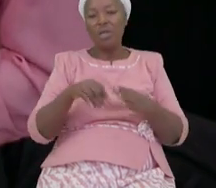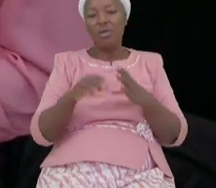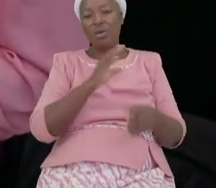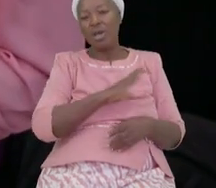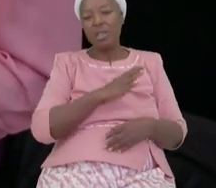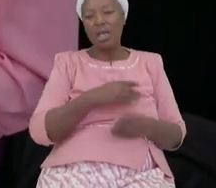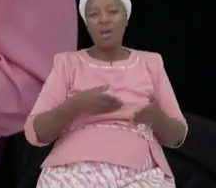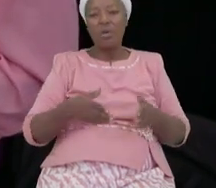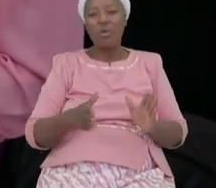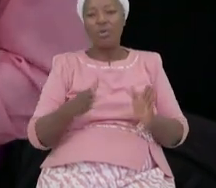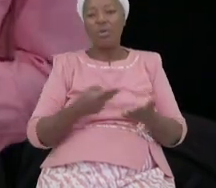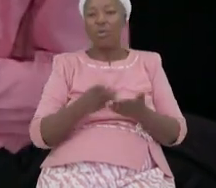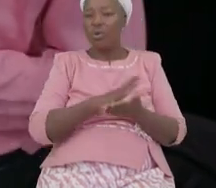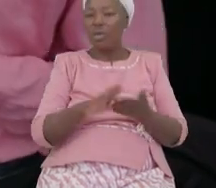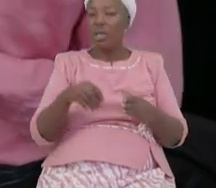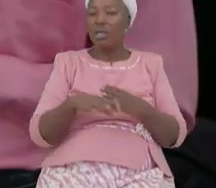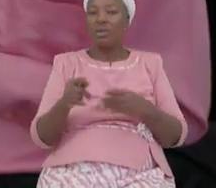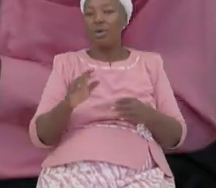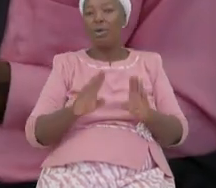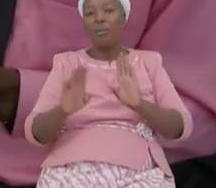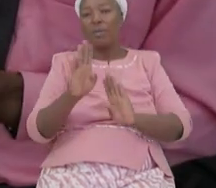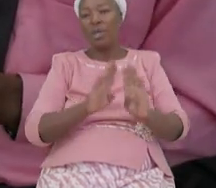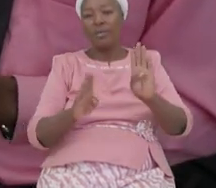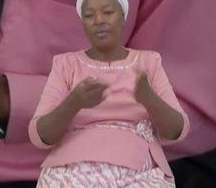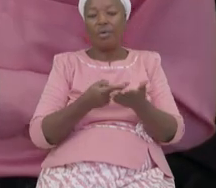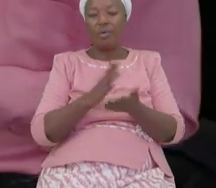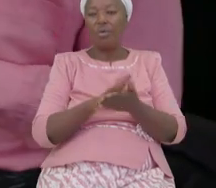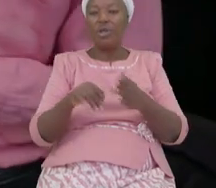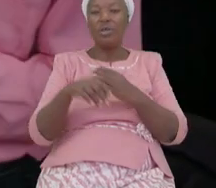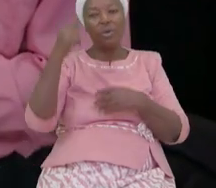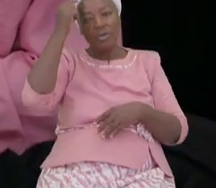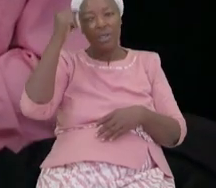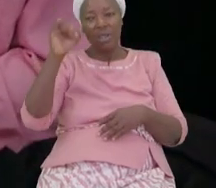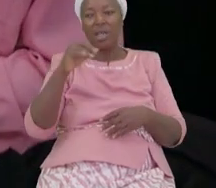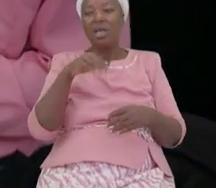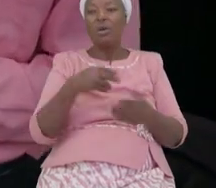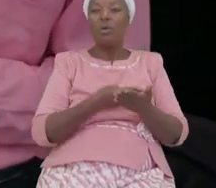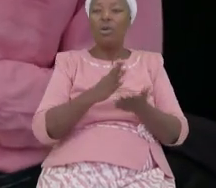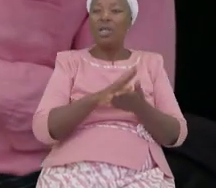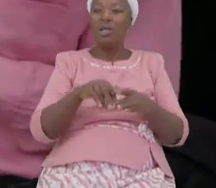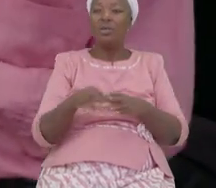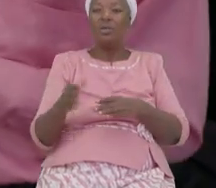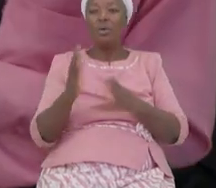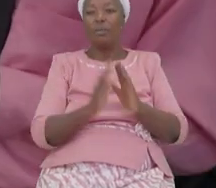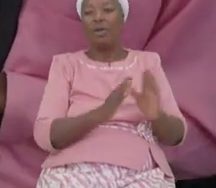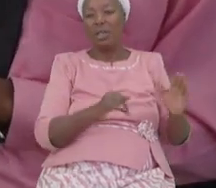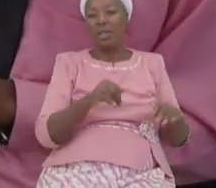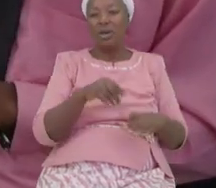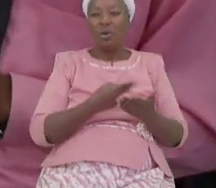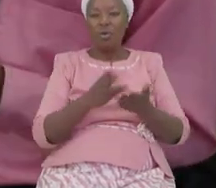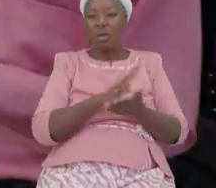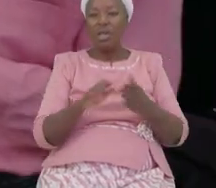holy in your behavior, holy in your thinking, holy in your planning, holy in your